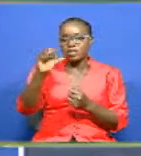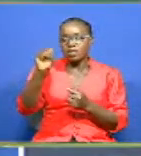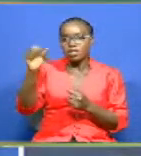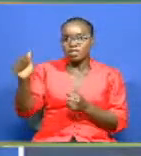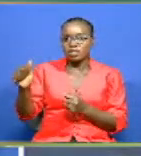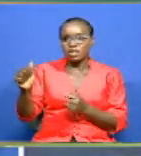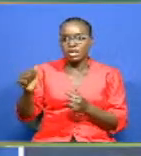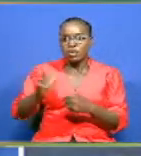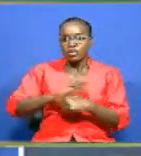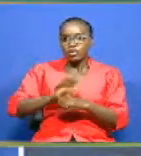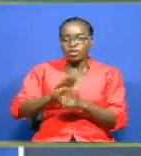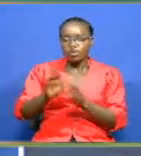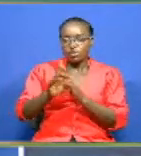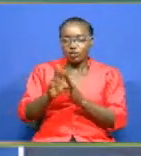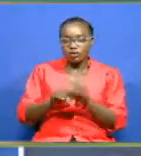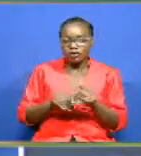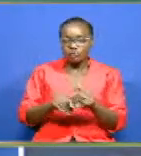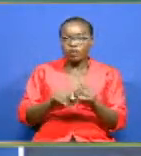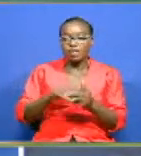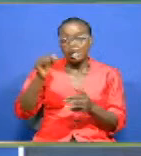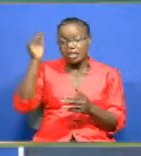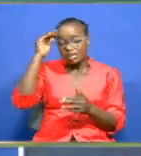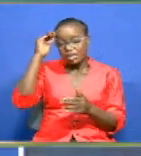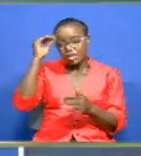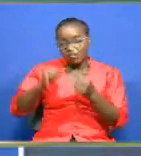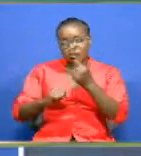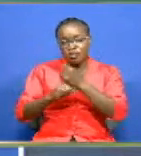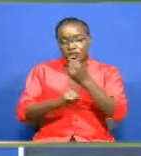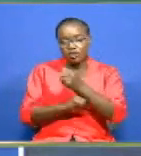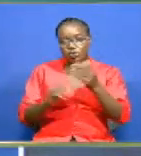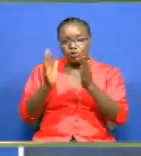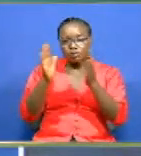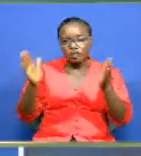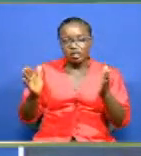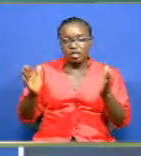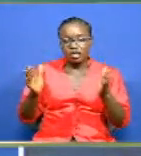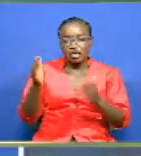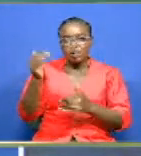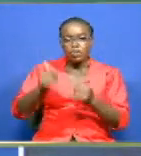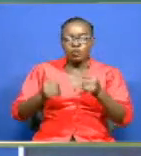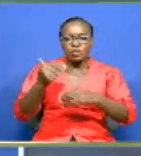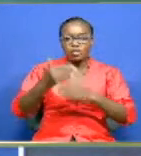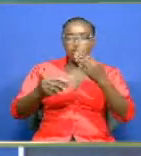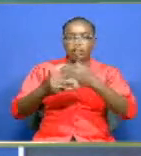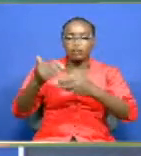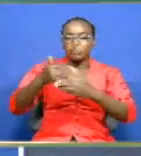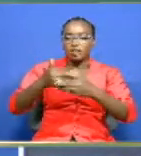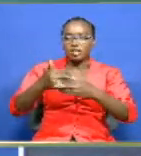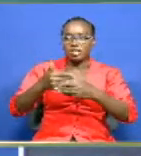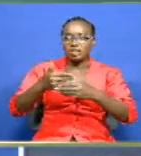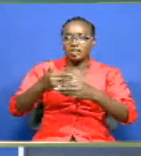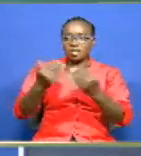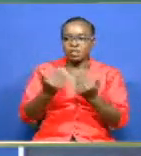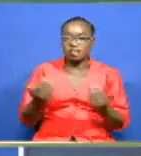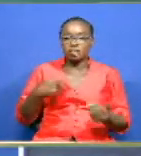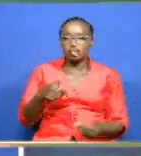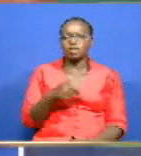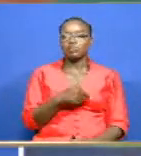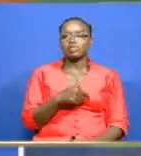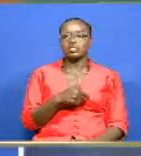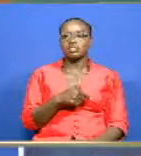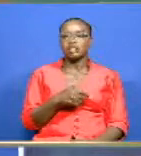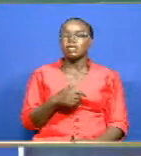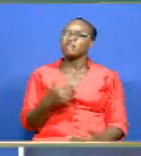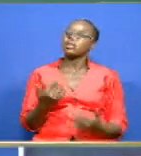measures. Na elimu ndio msingi mkubwa ambao unajenga watoto wetu.